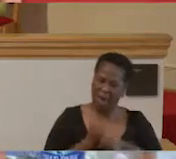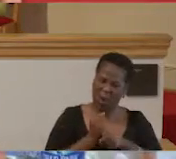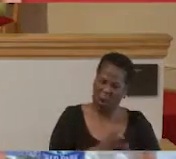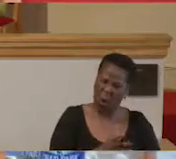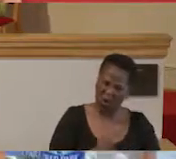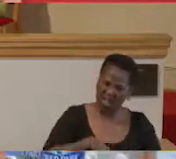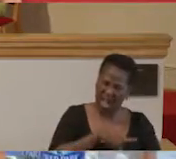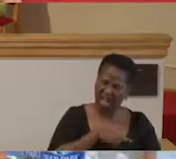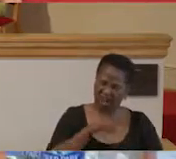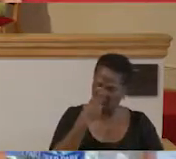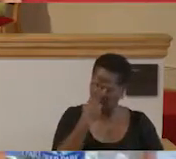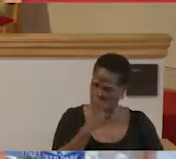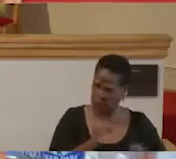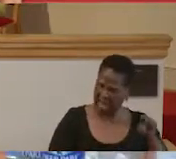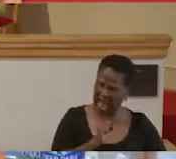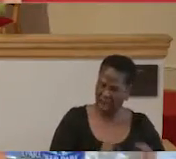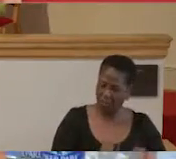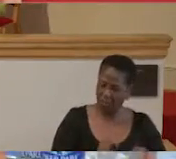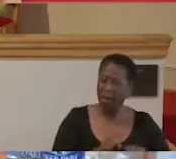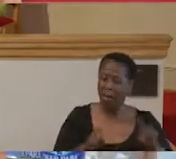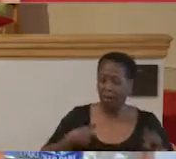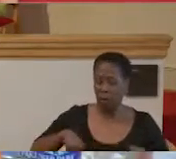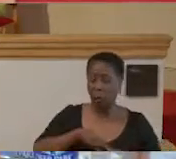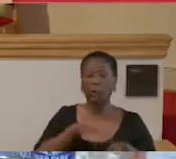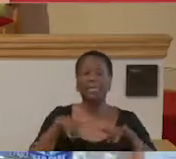we still trust you.